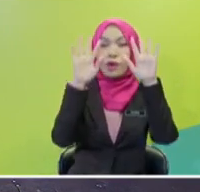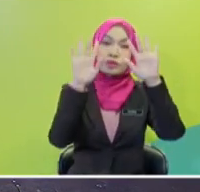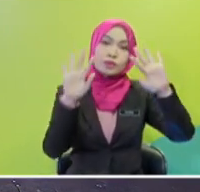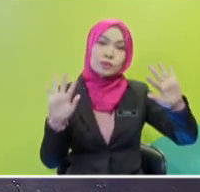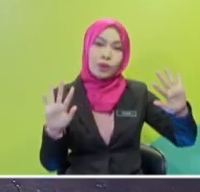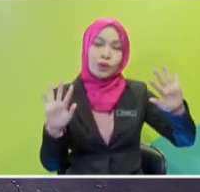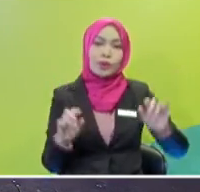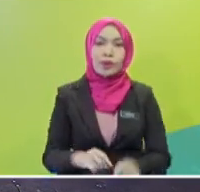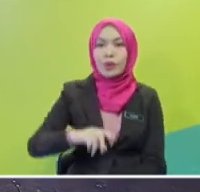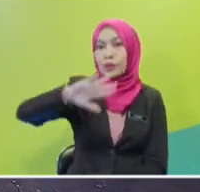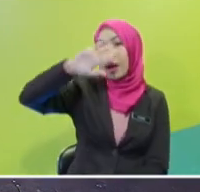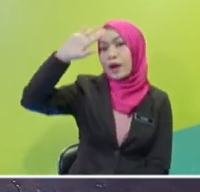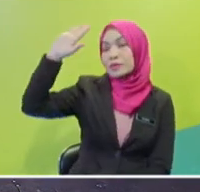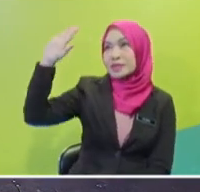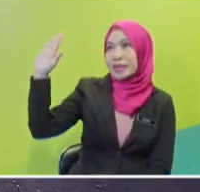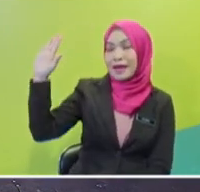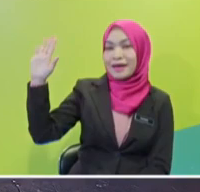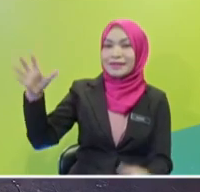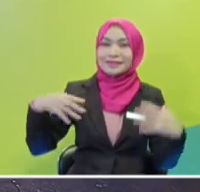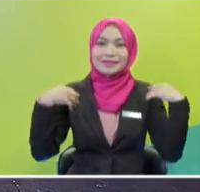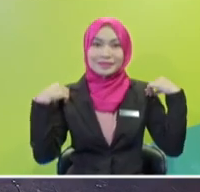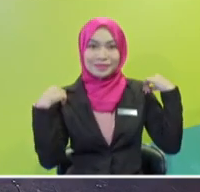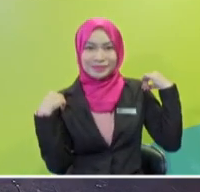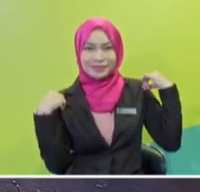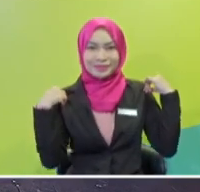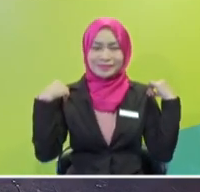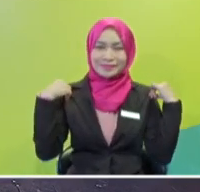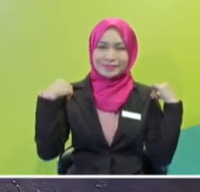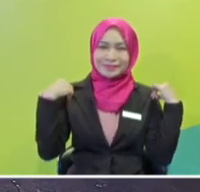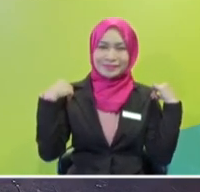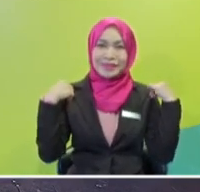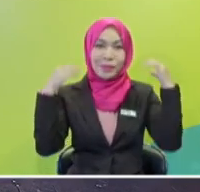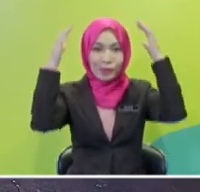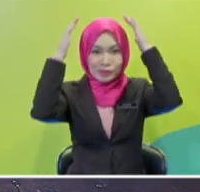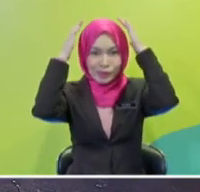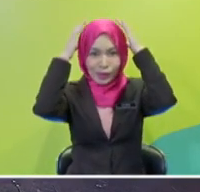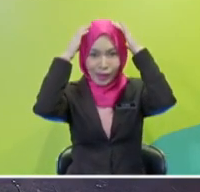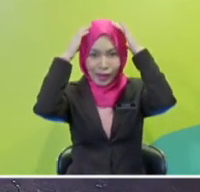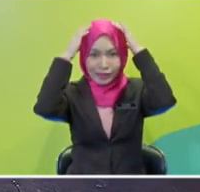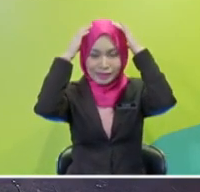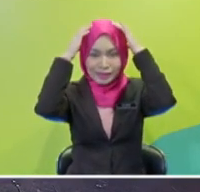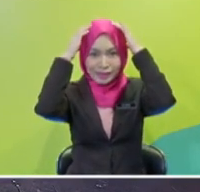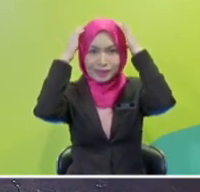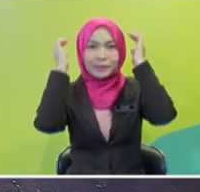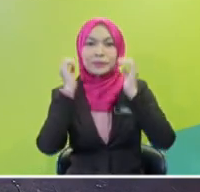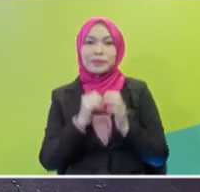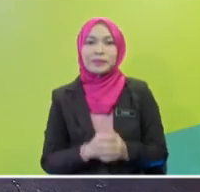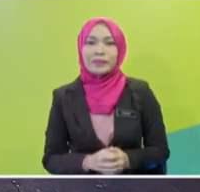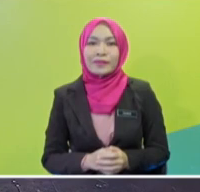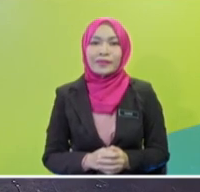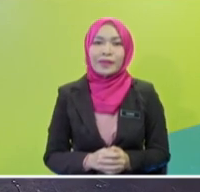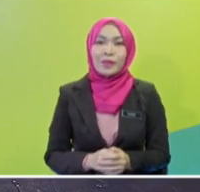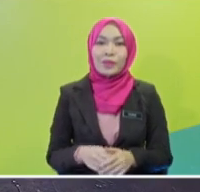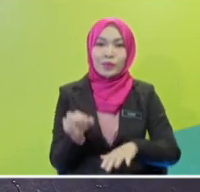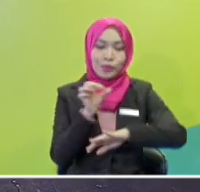Look outside and pick your clothes. Mm-hmm. Put on your hat. Put on your hat. Put on your